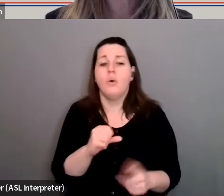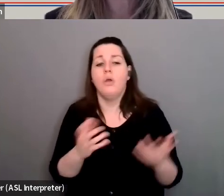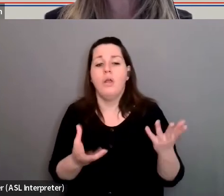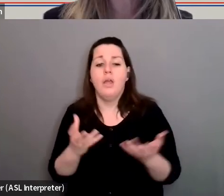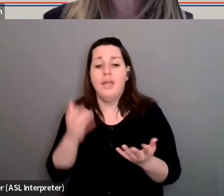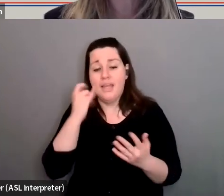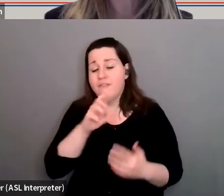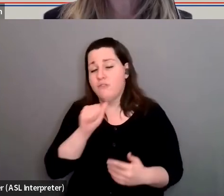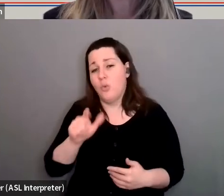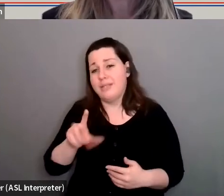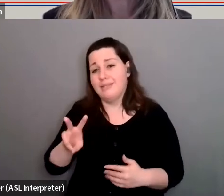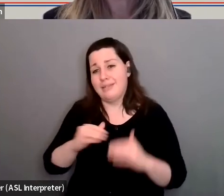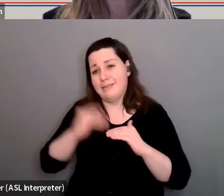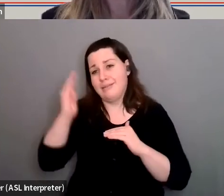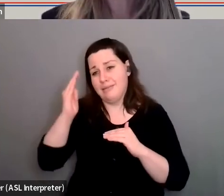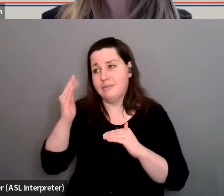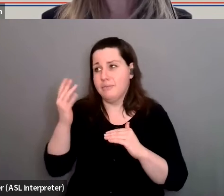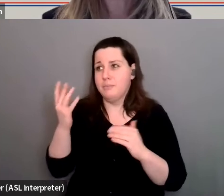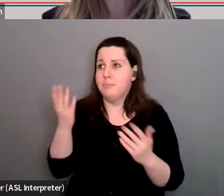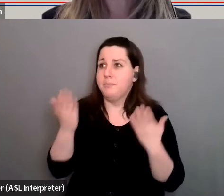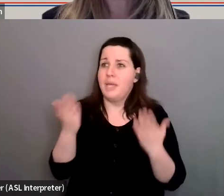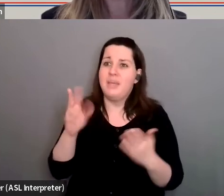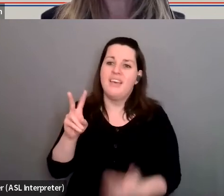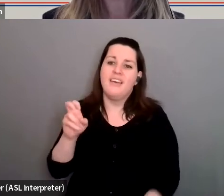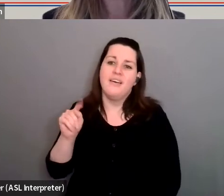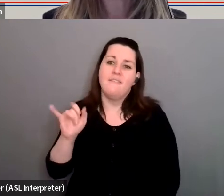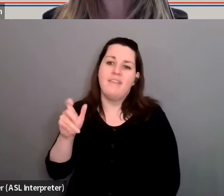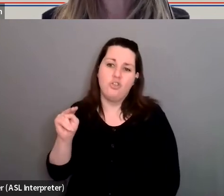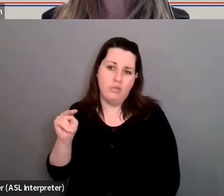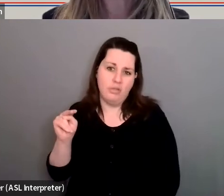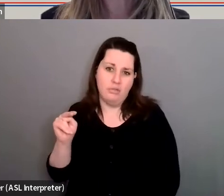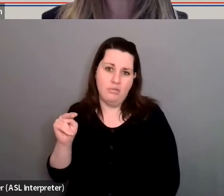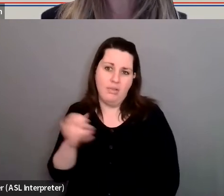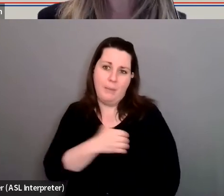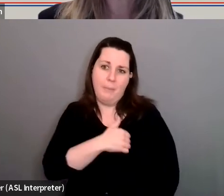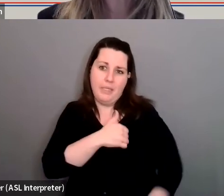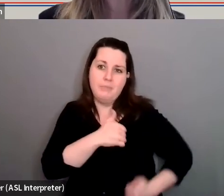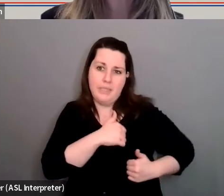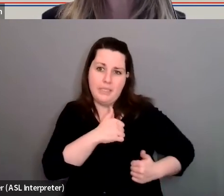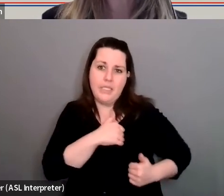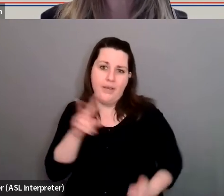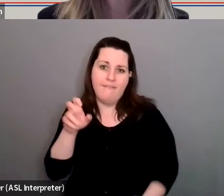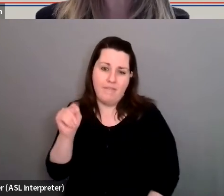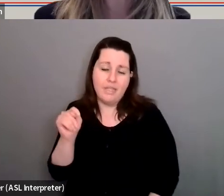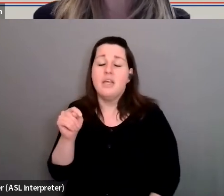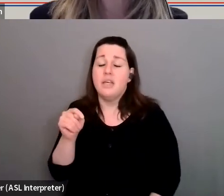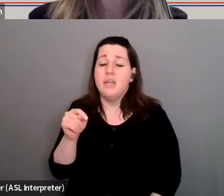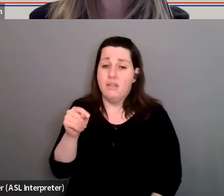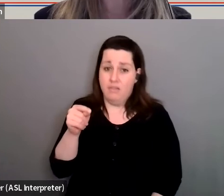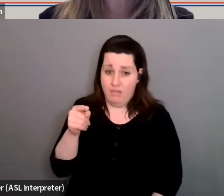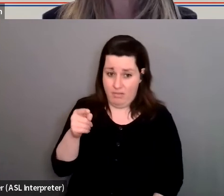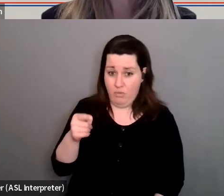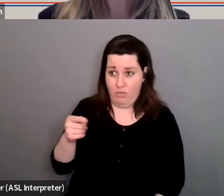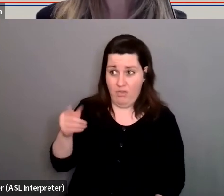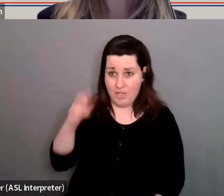of 26, let's say somebody, a veteran, that's one of the best examples. That's why they want to raise the limit. We want to raise